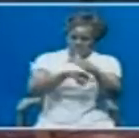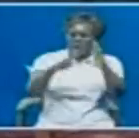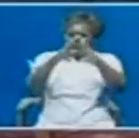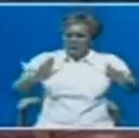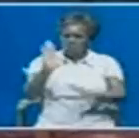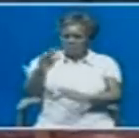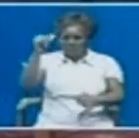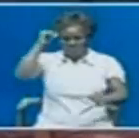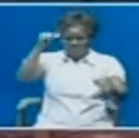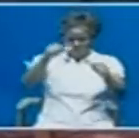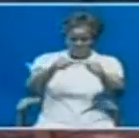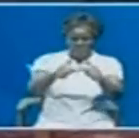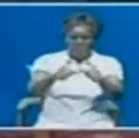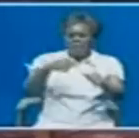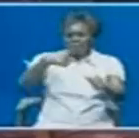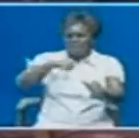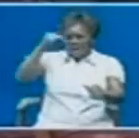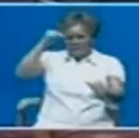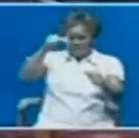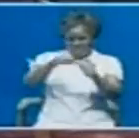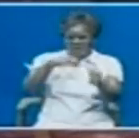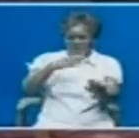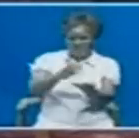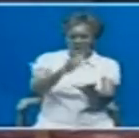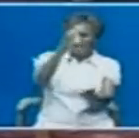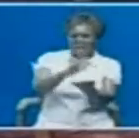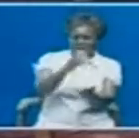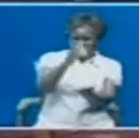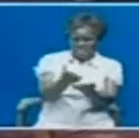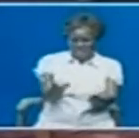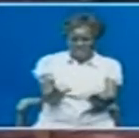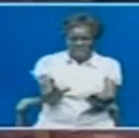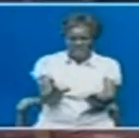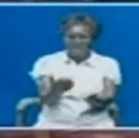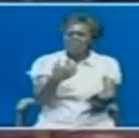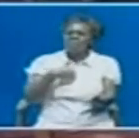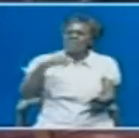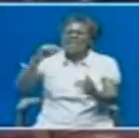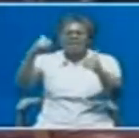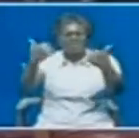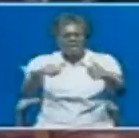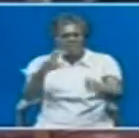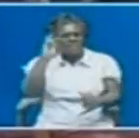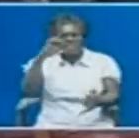if you remember. Yes. And I remember there was a round glass table. I've never seen so much dollars in my